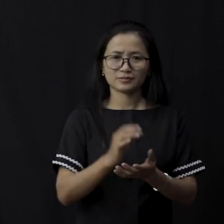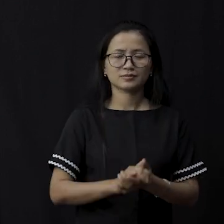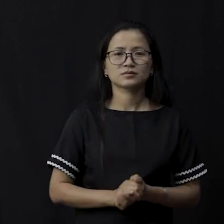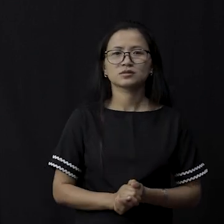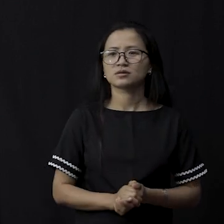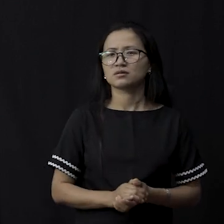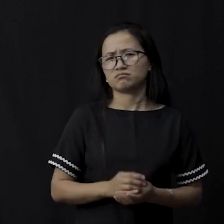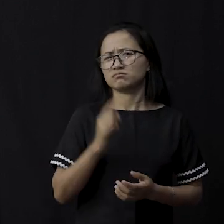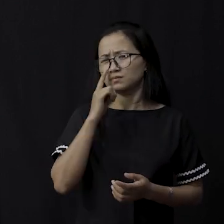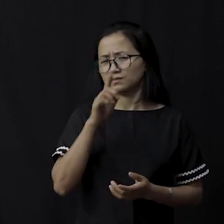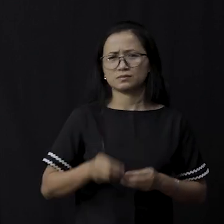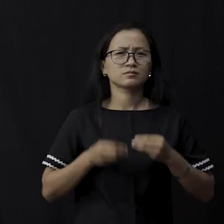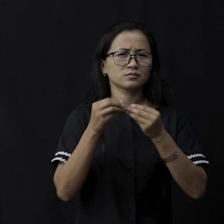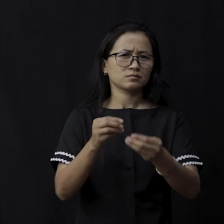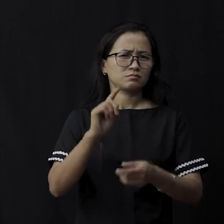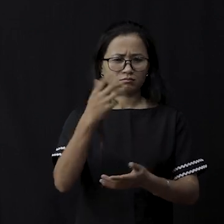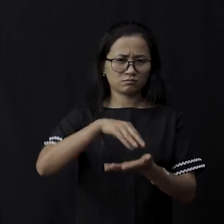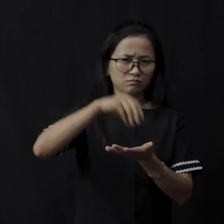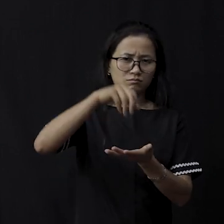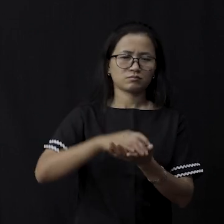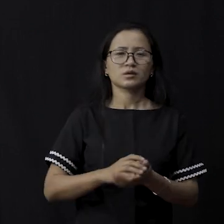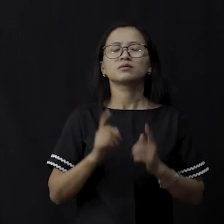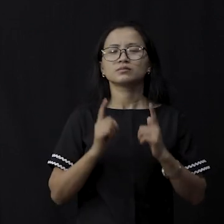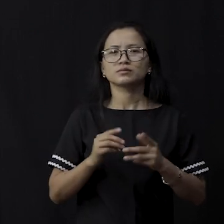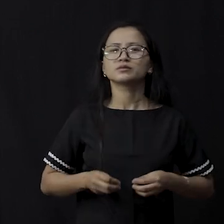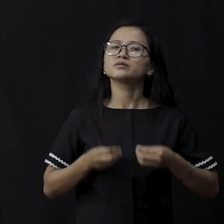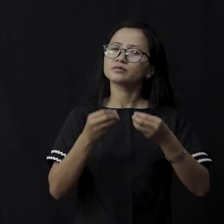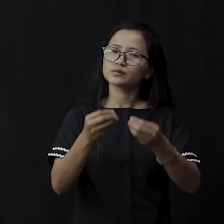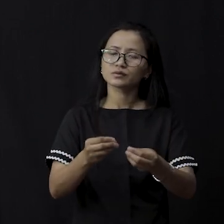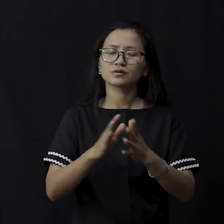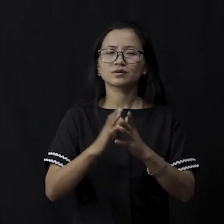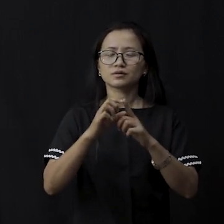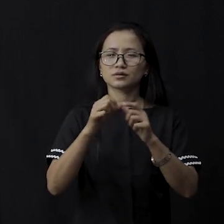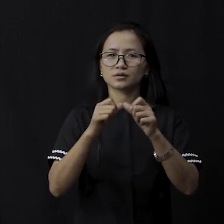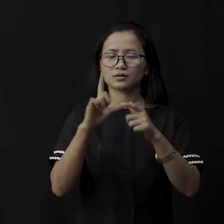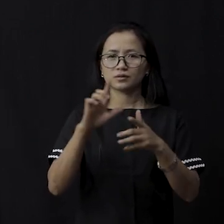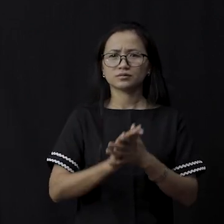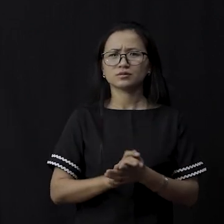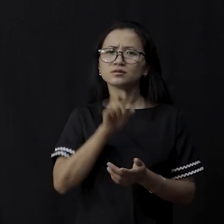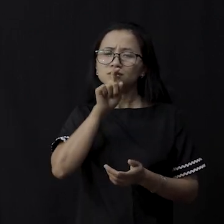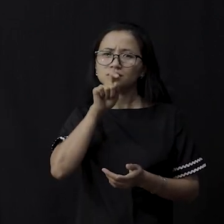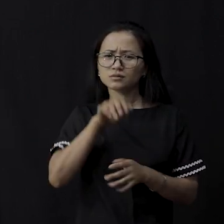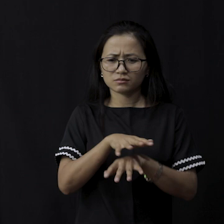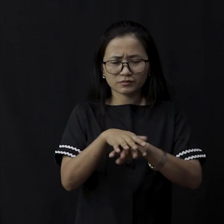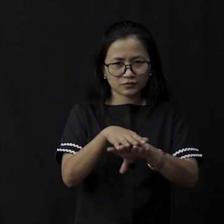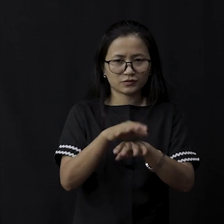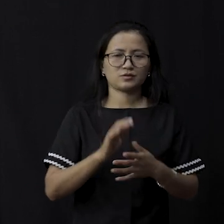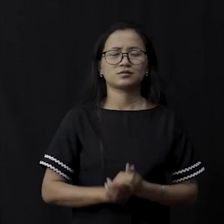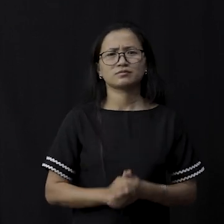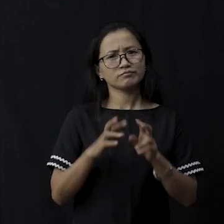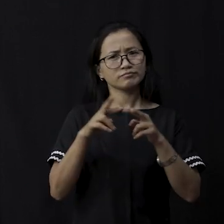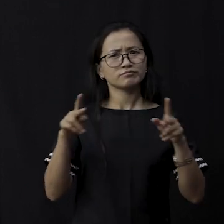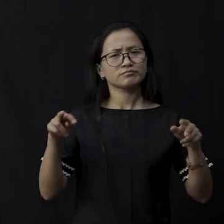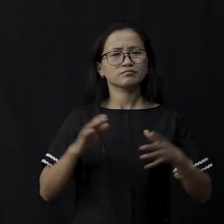only rice. Right? She gives you dal also, and at the same time she tells you to eat the chicken or fish.